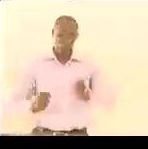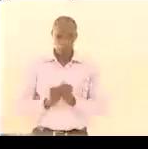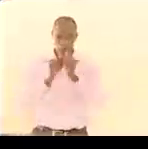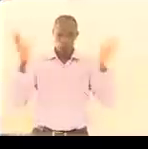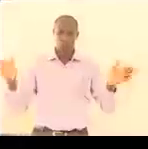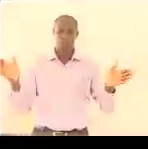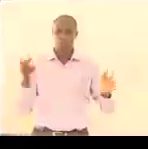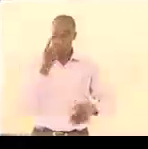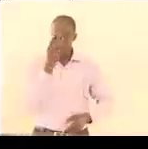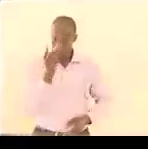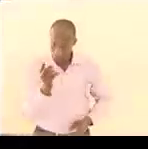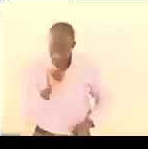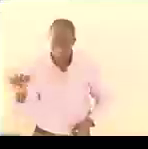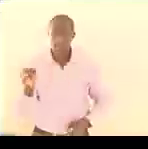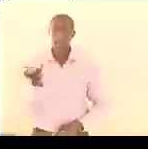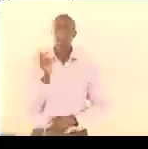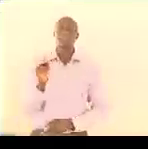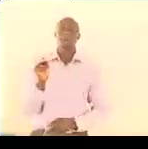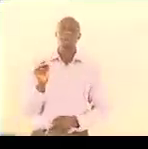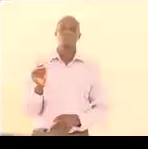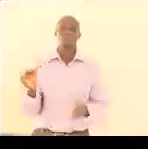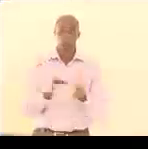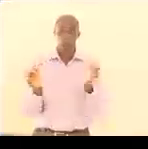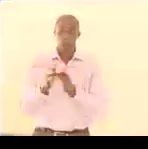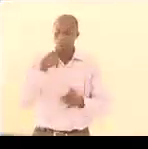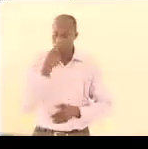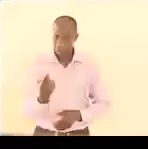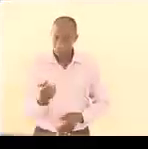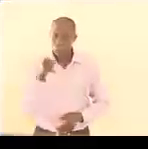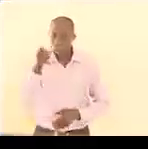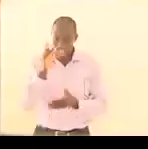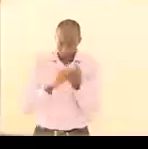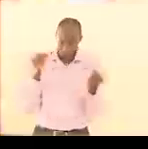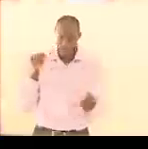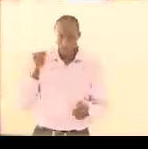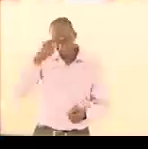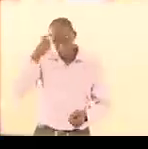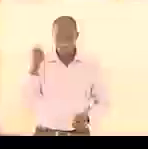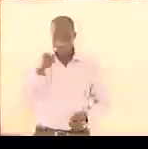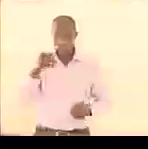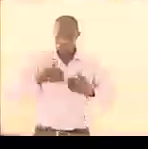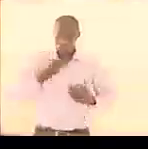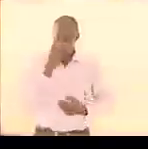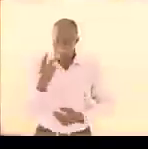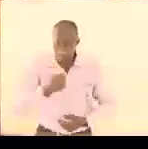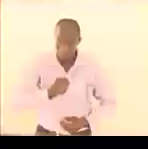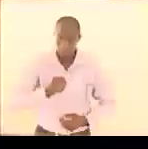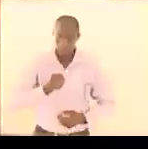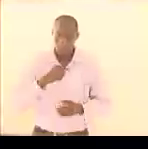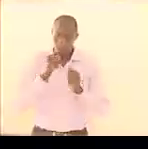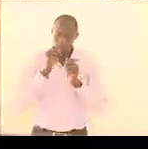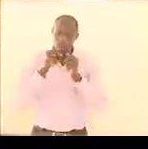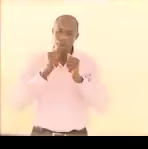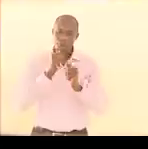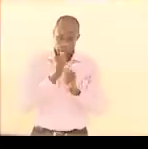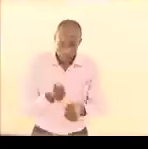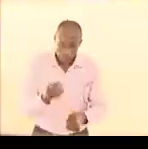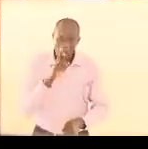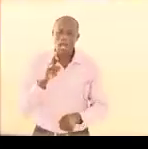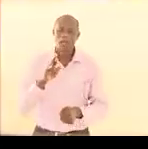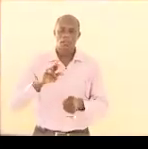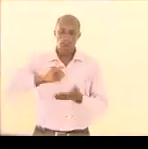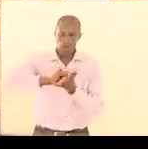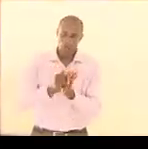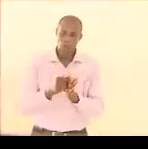Christ without seeing him? Jesus says, "You believe because you have seen me. Blessed are